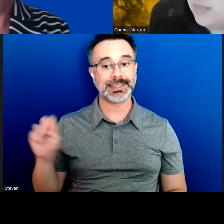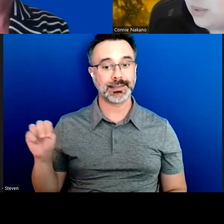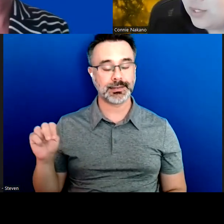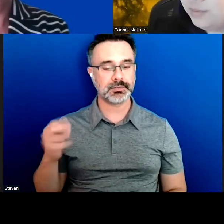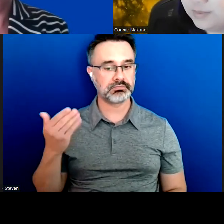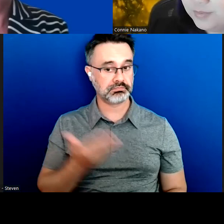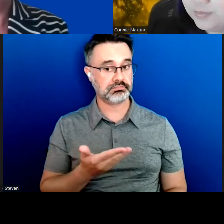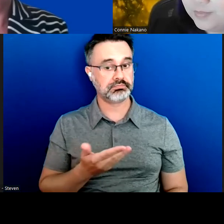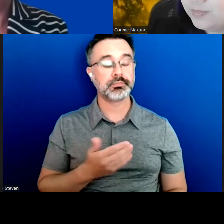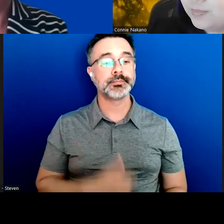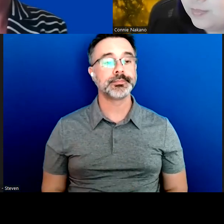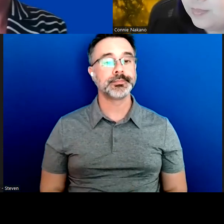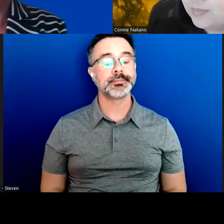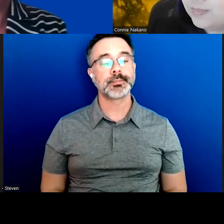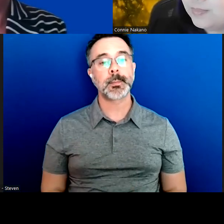want to unmute yourself.